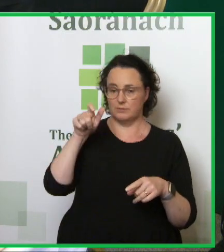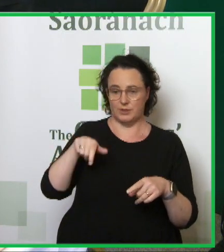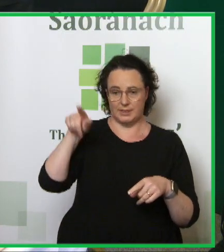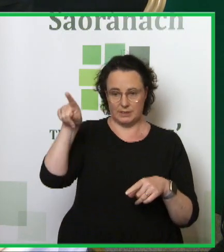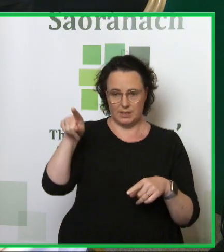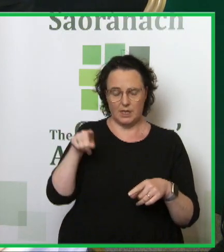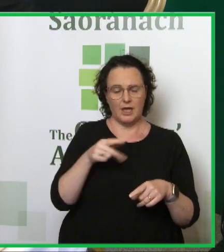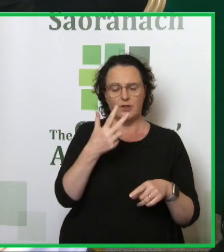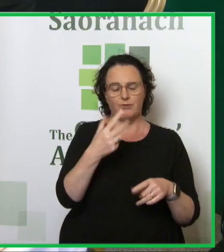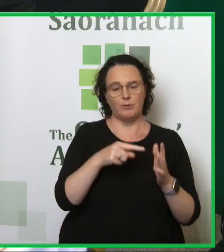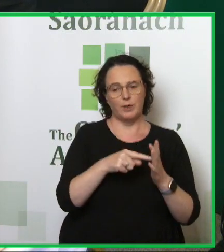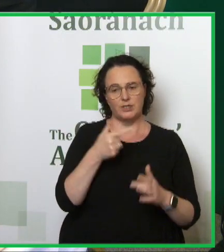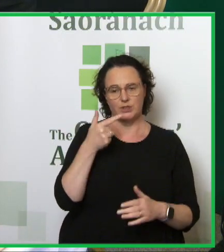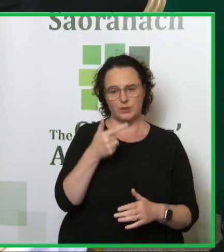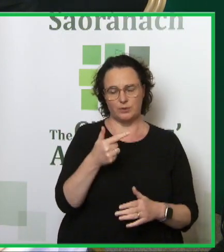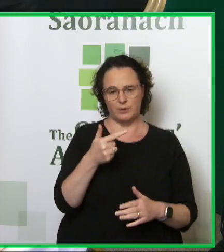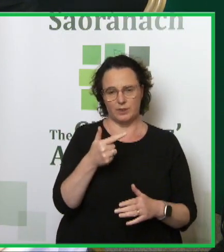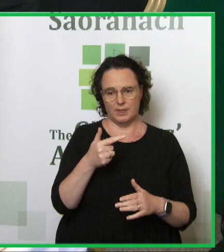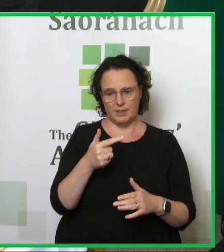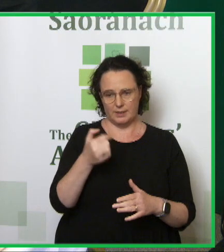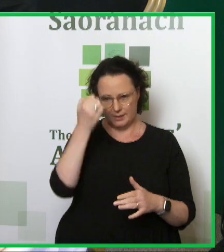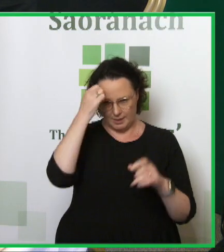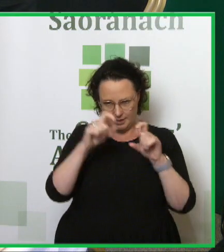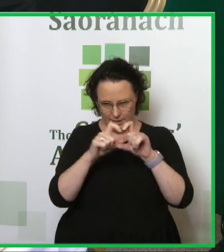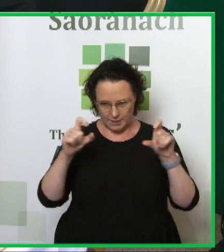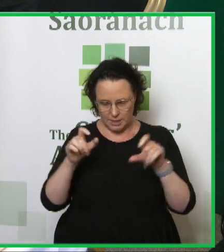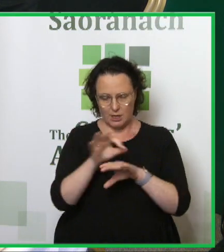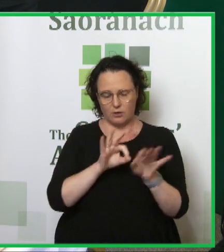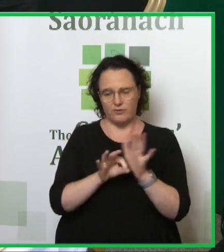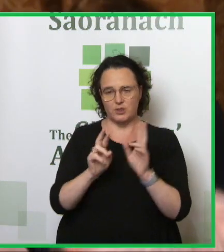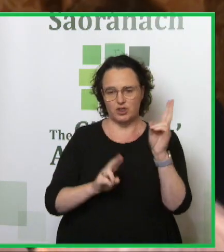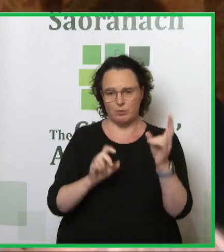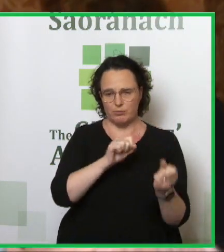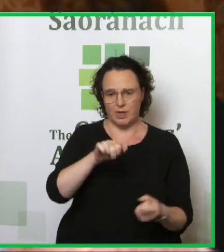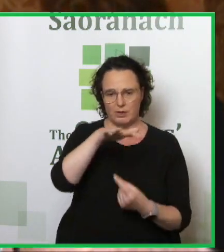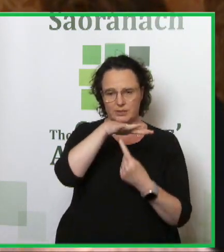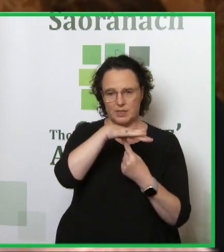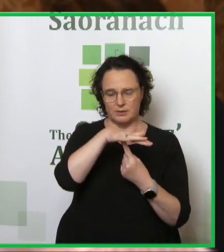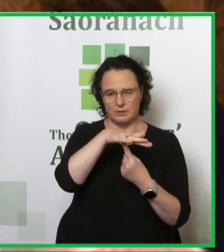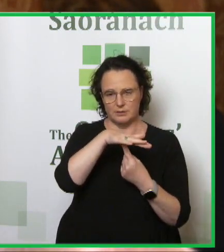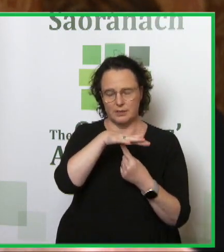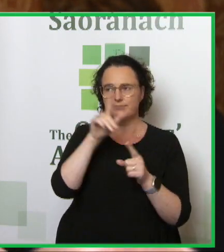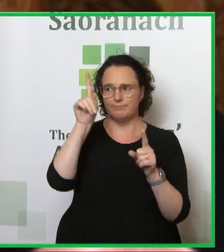3.2, the headline is government should prioritise